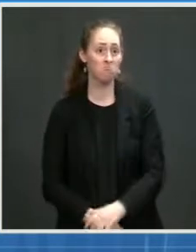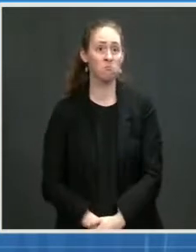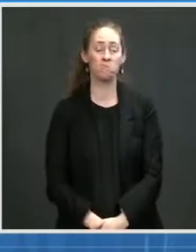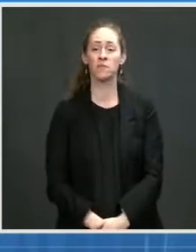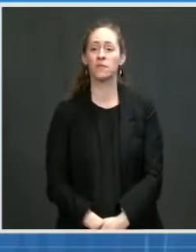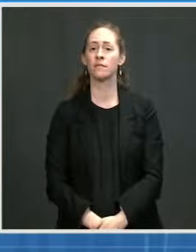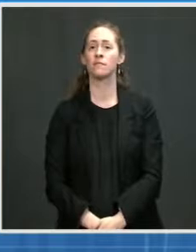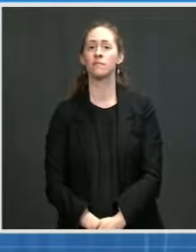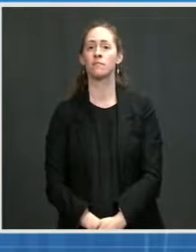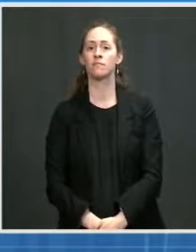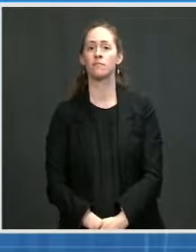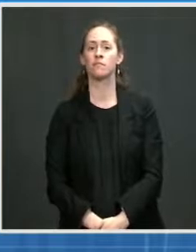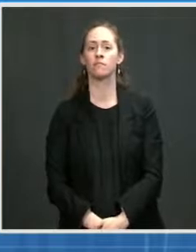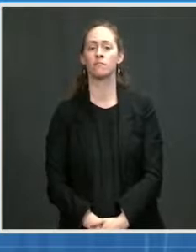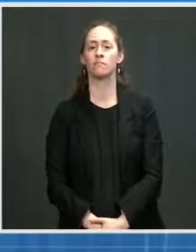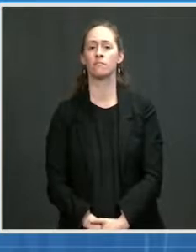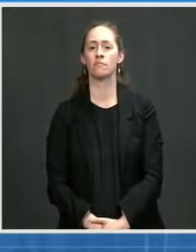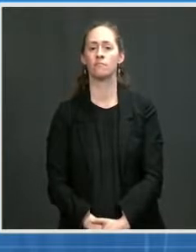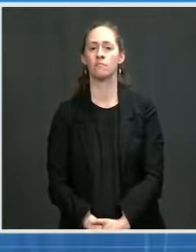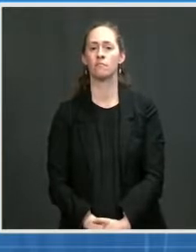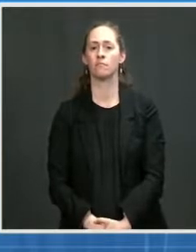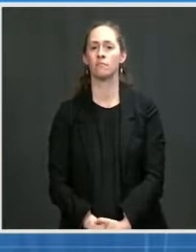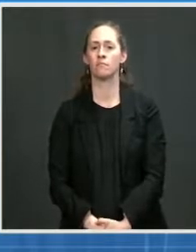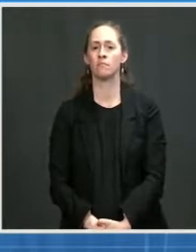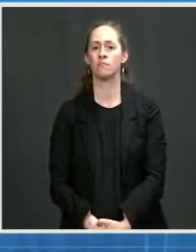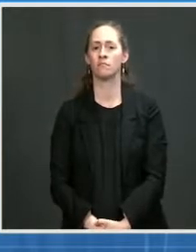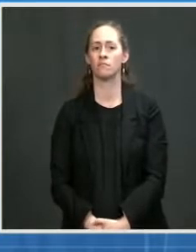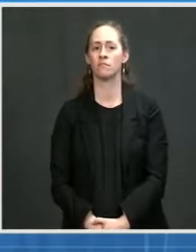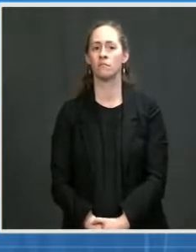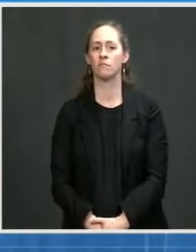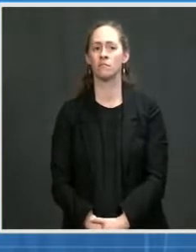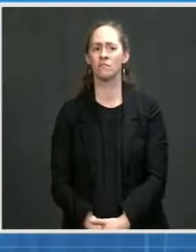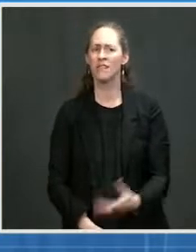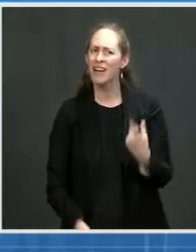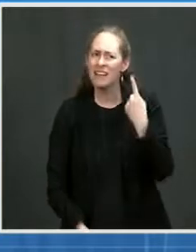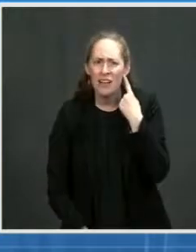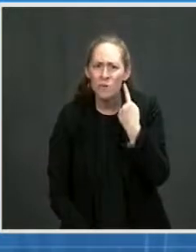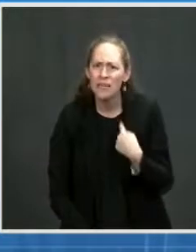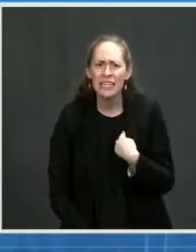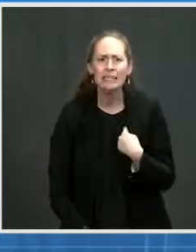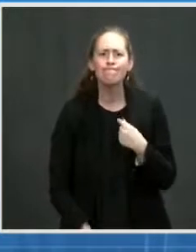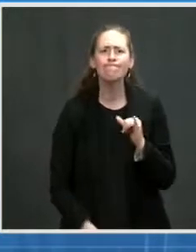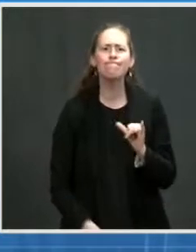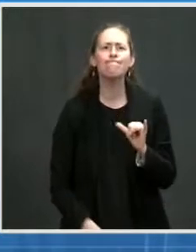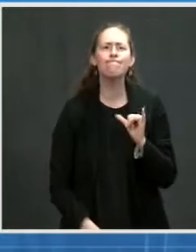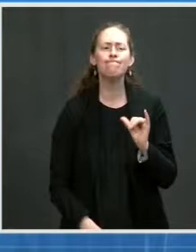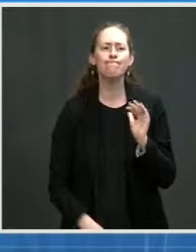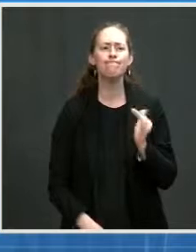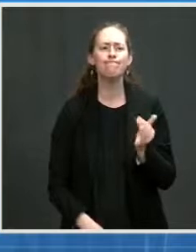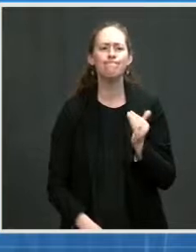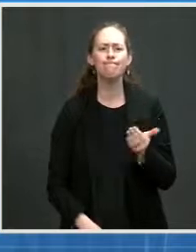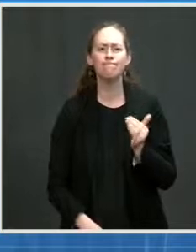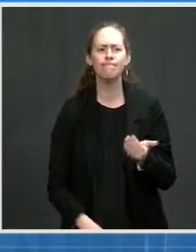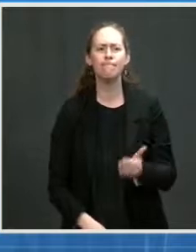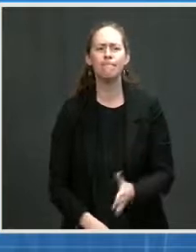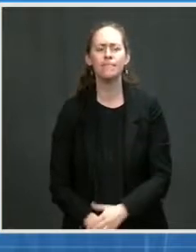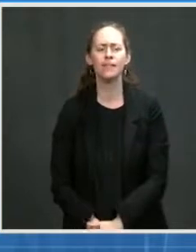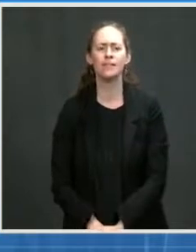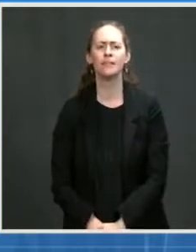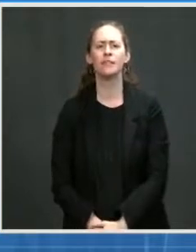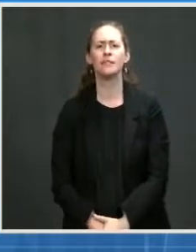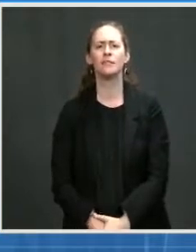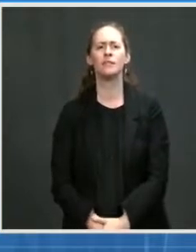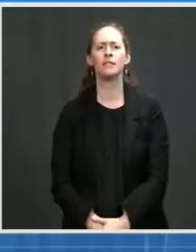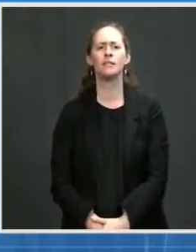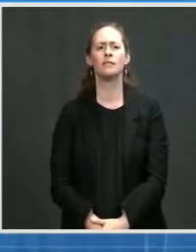I don't think you heard me. So let me give an answer to that.